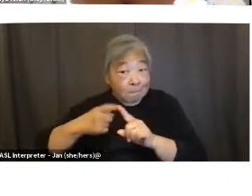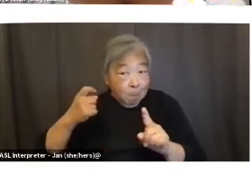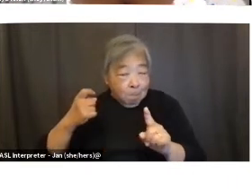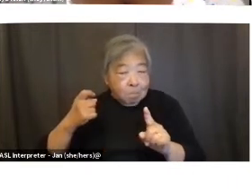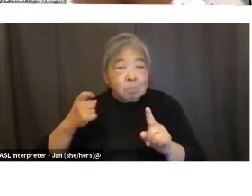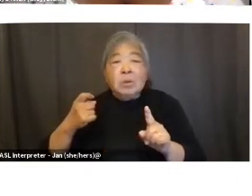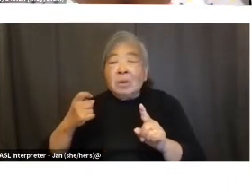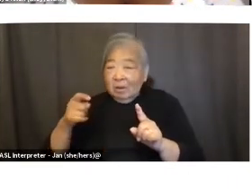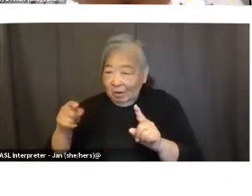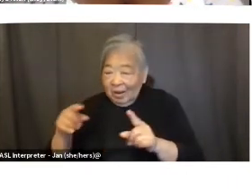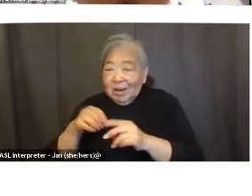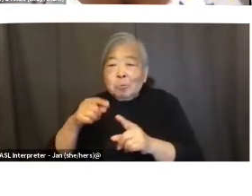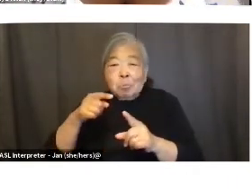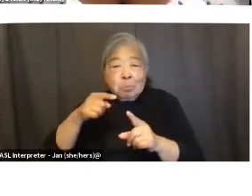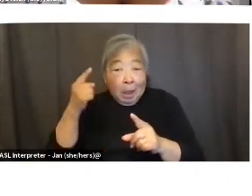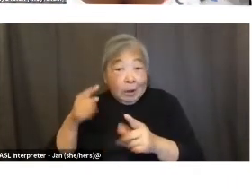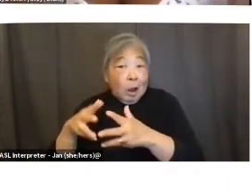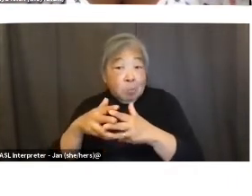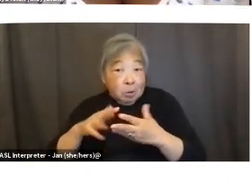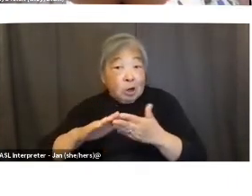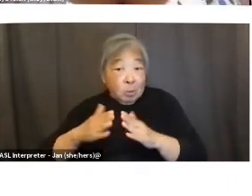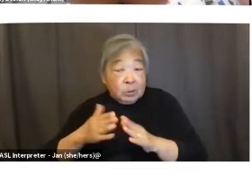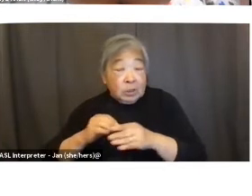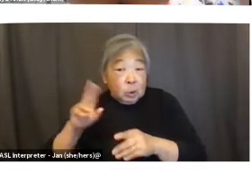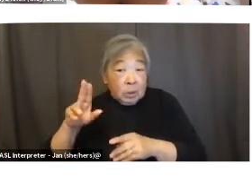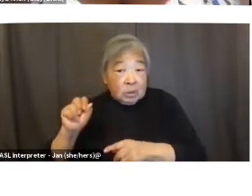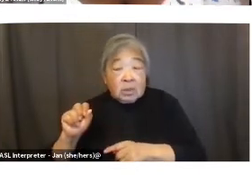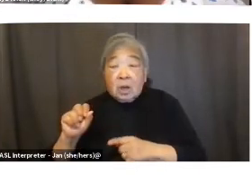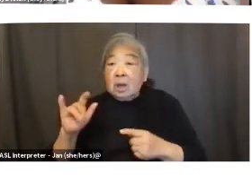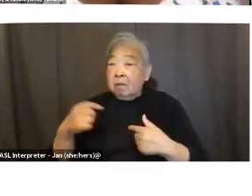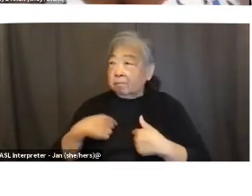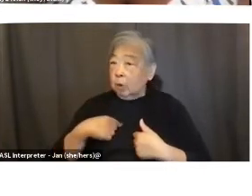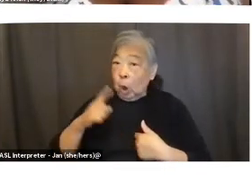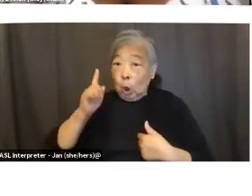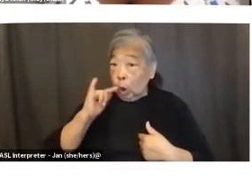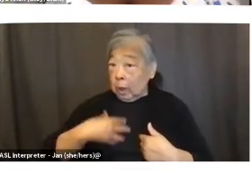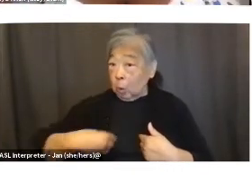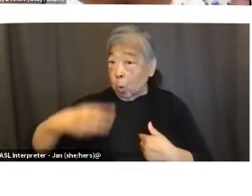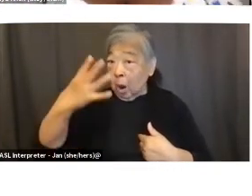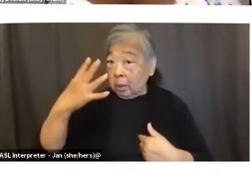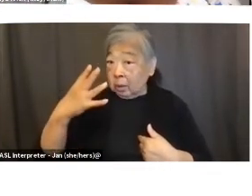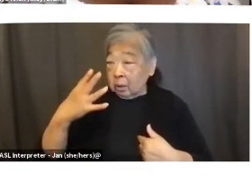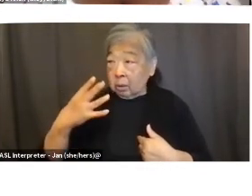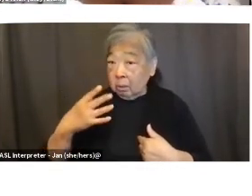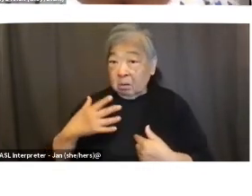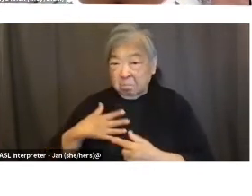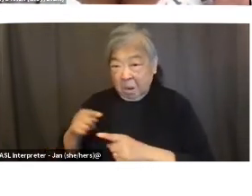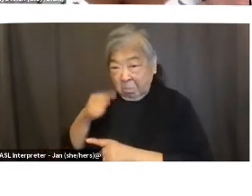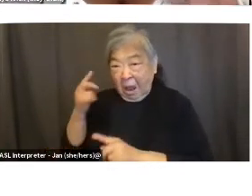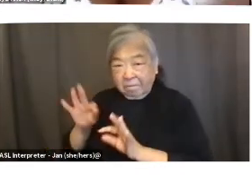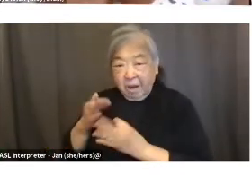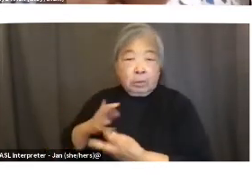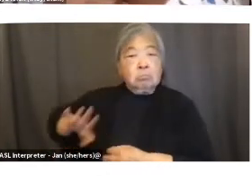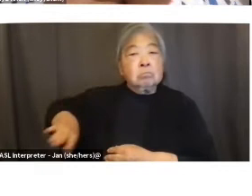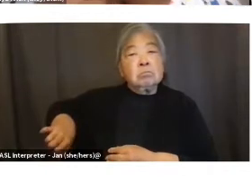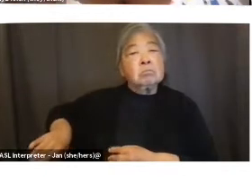American communities in the United States. If you looked white enough and you renounced your associations with your Black family, you could